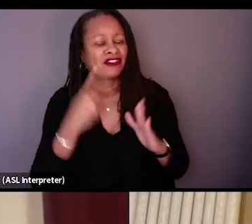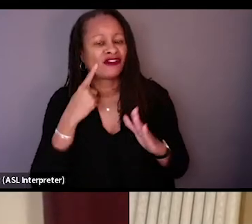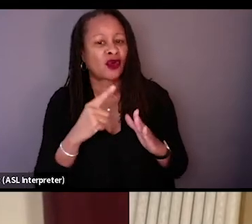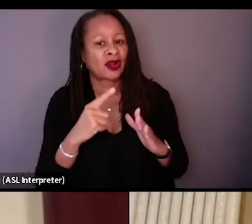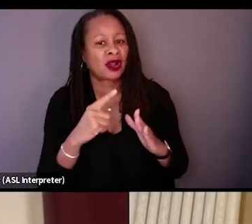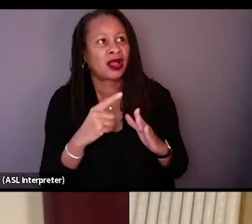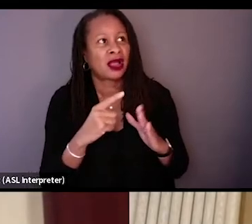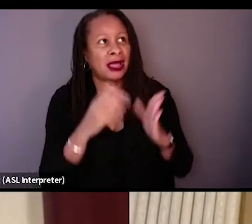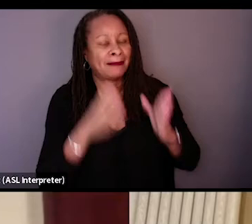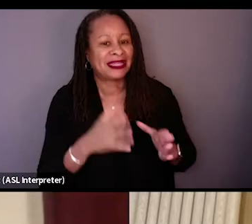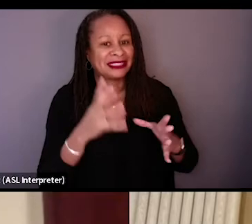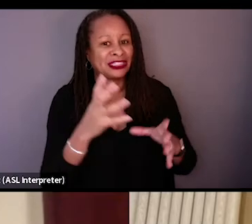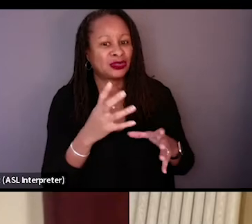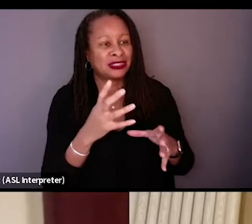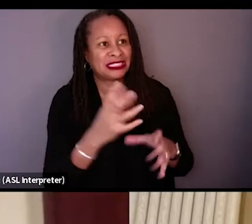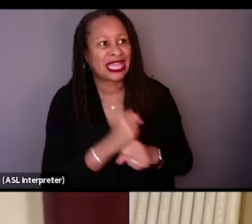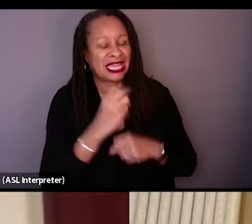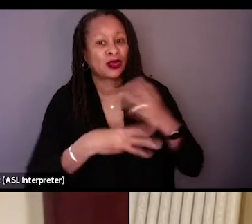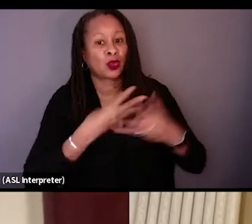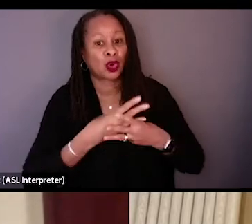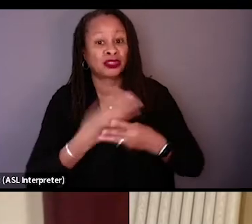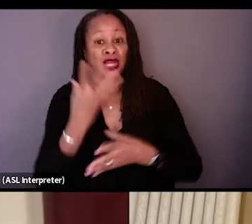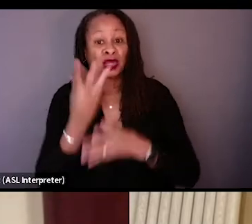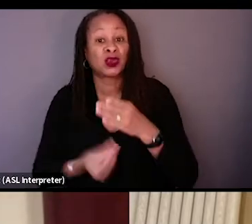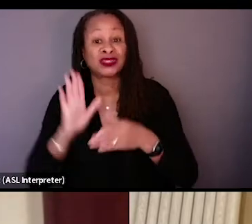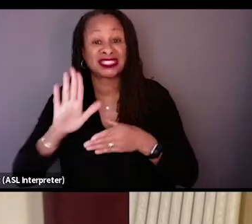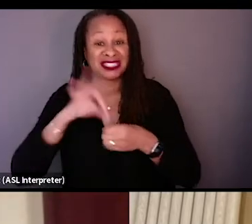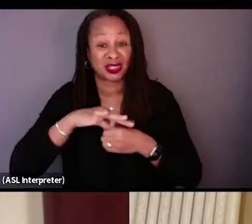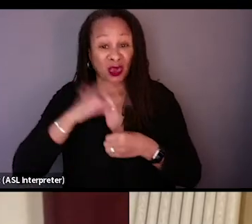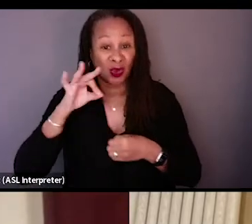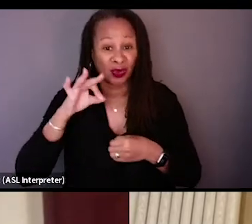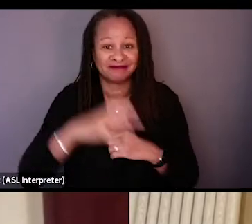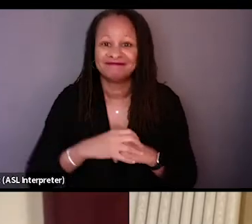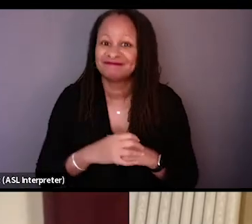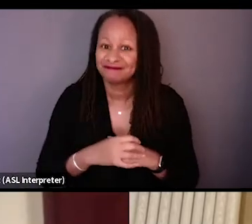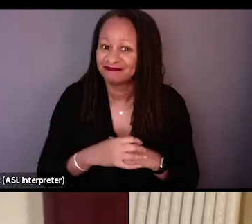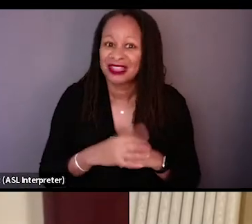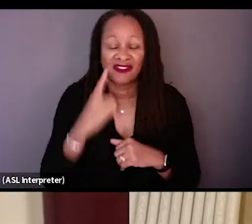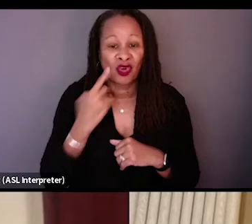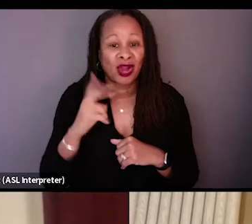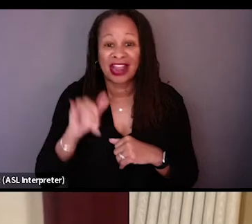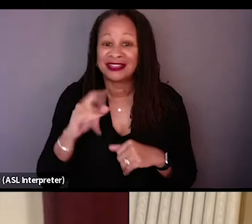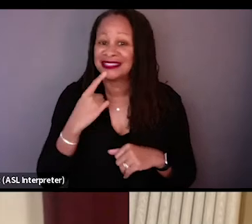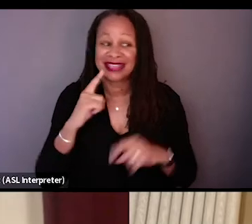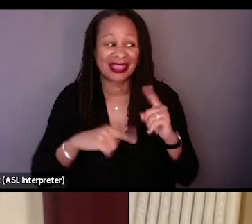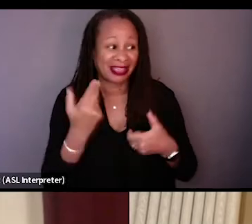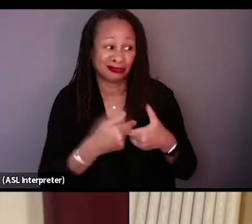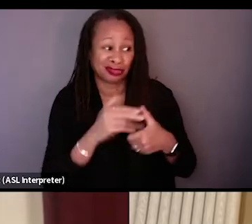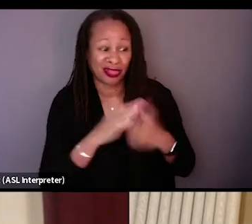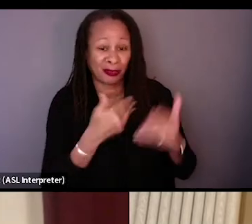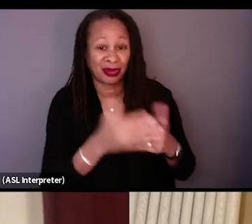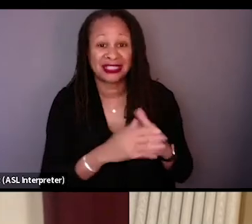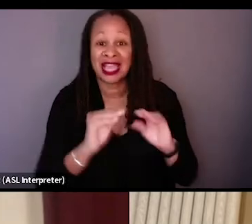And for Harry, the answer to that question is, don't sell out. You can't be these things. And clearly, when you watch